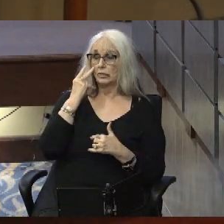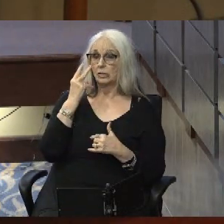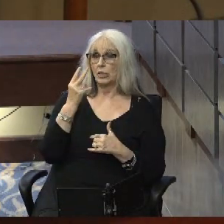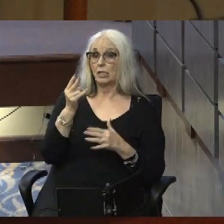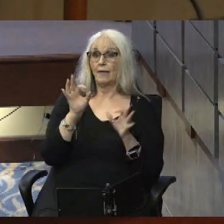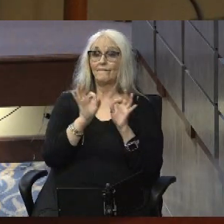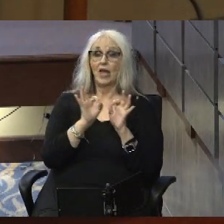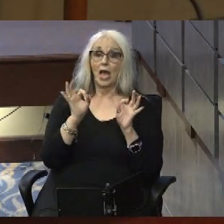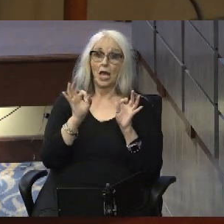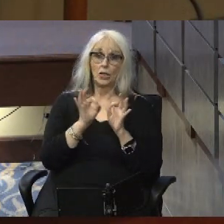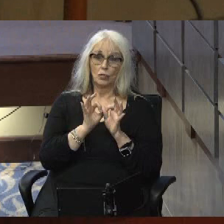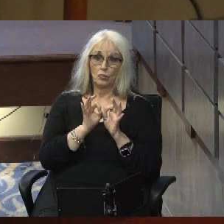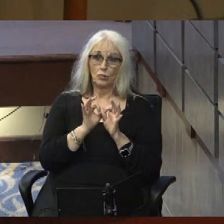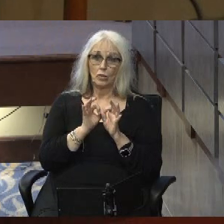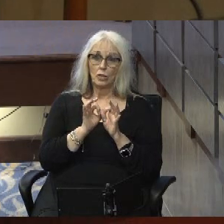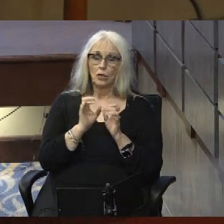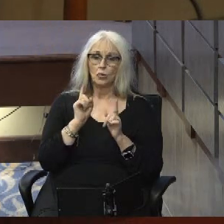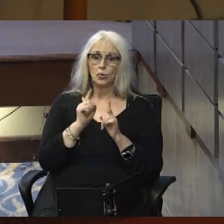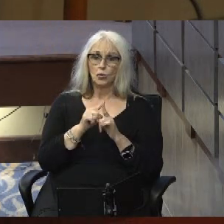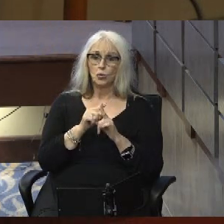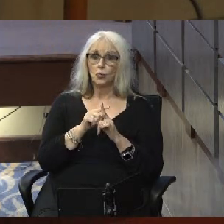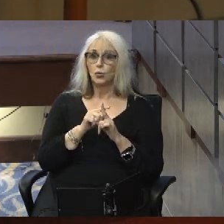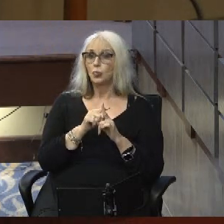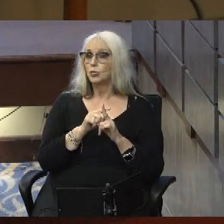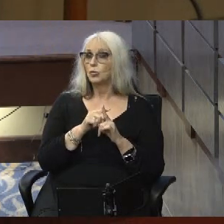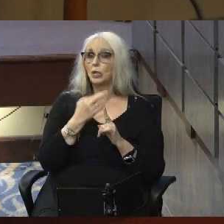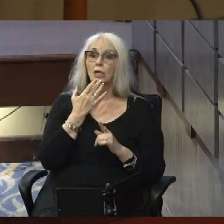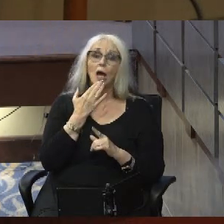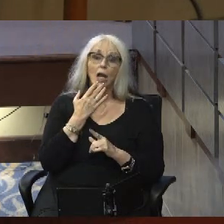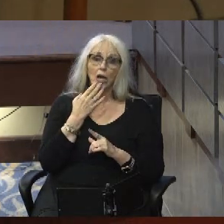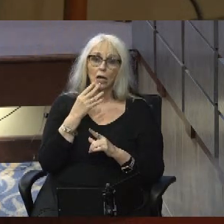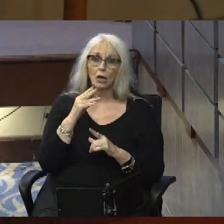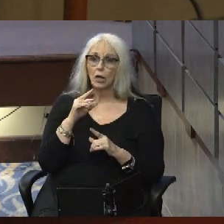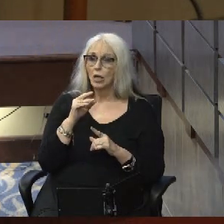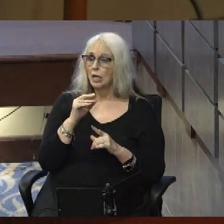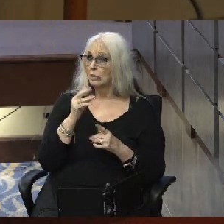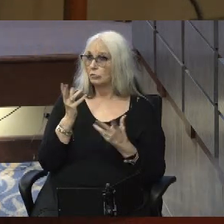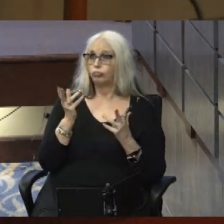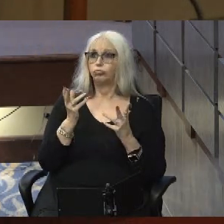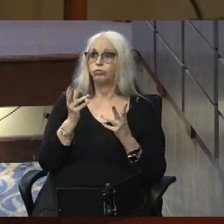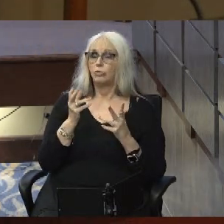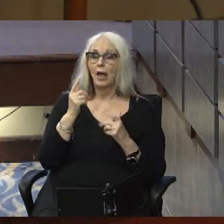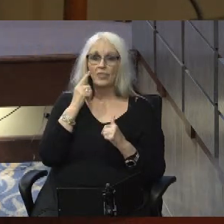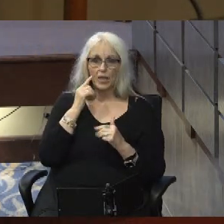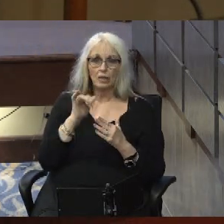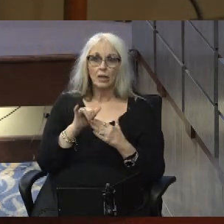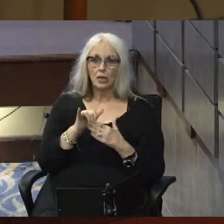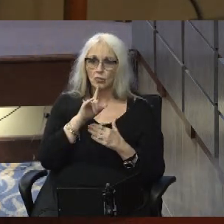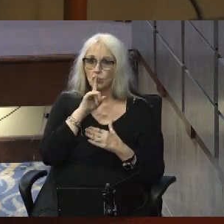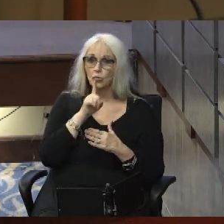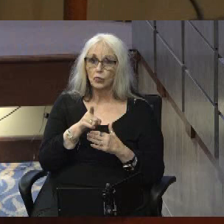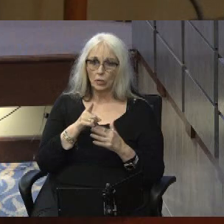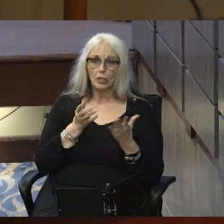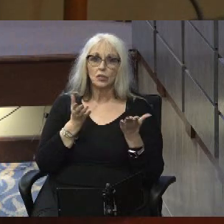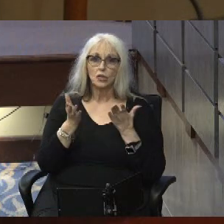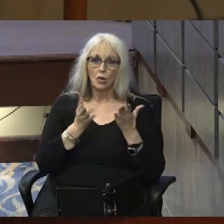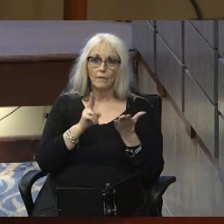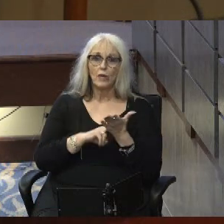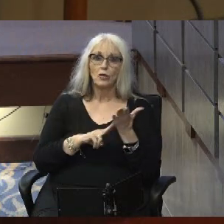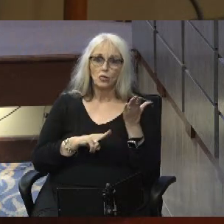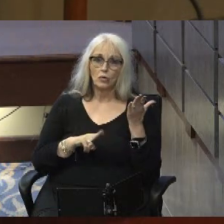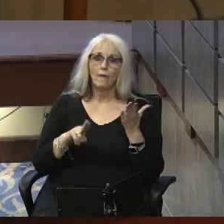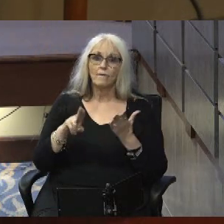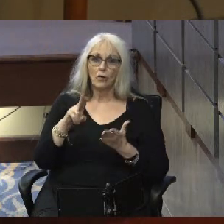of having, even down to the color palette, I think that's really served the university in going through